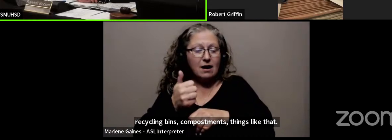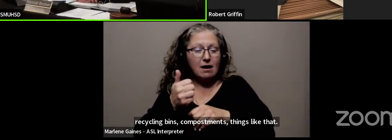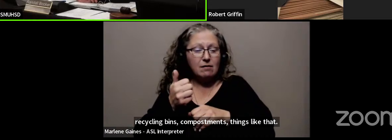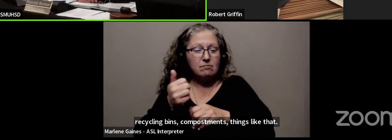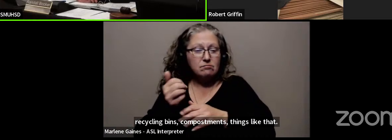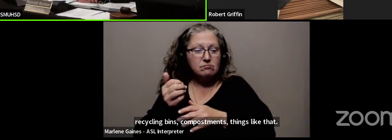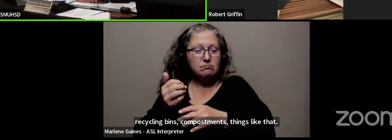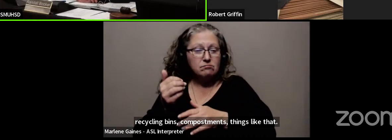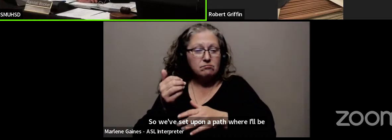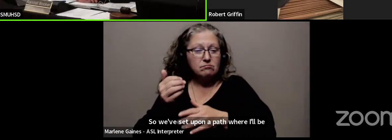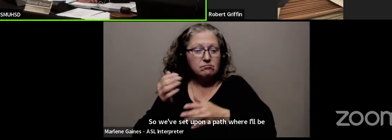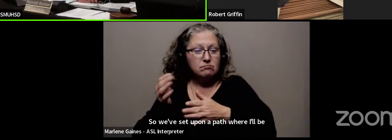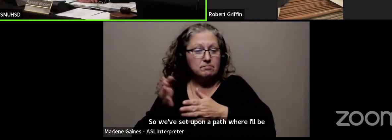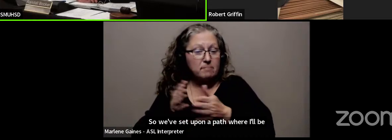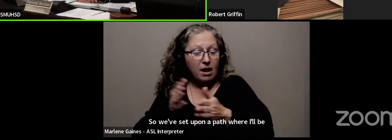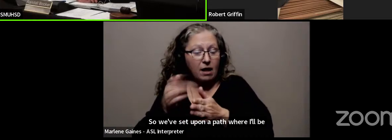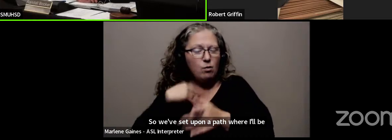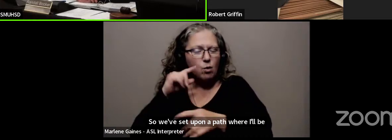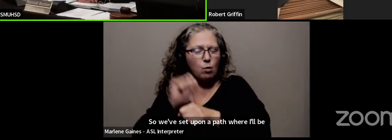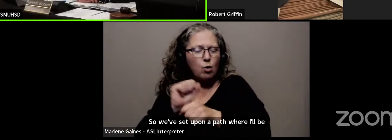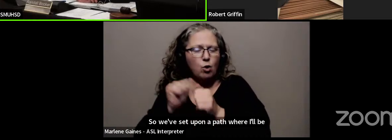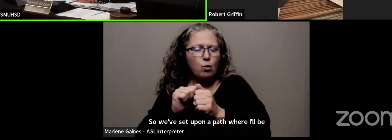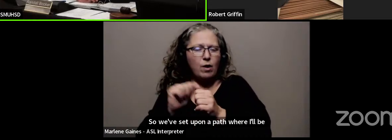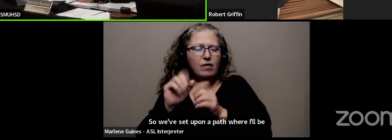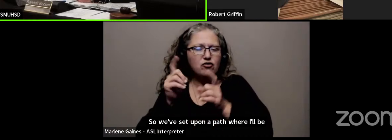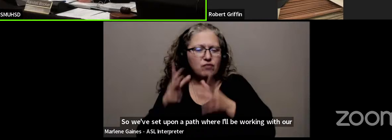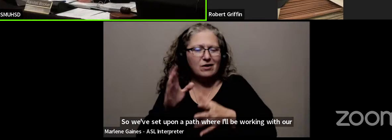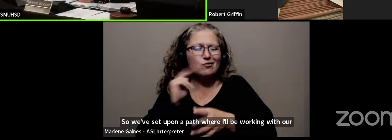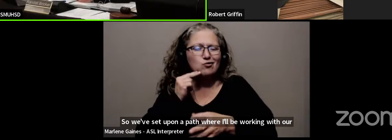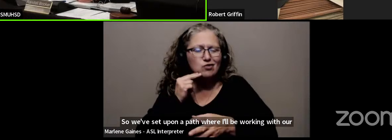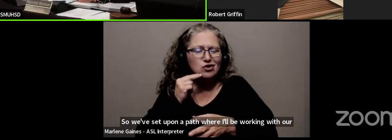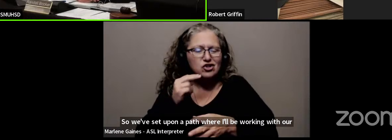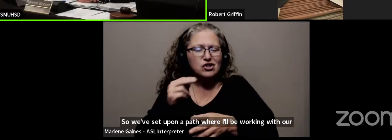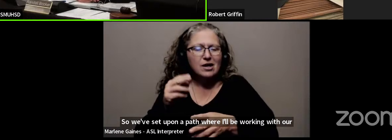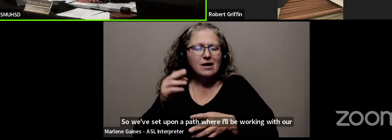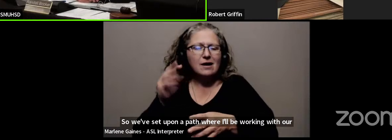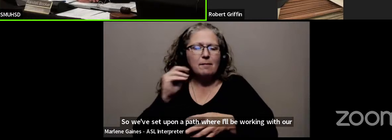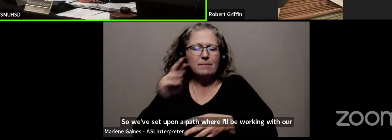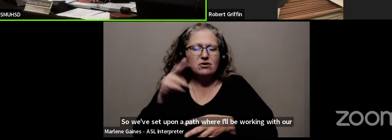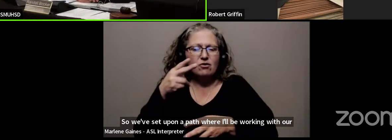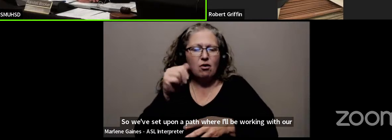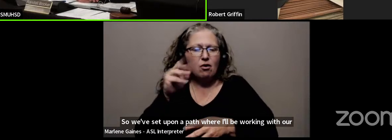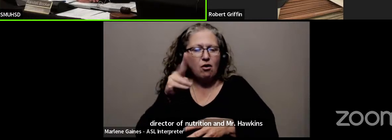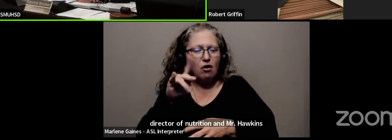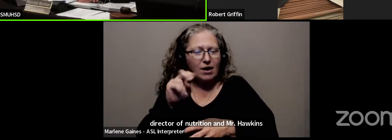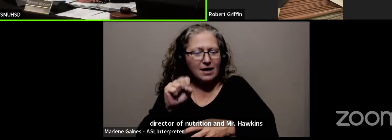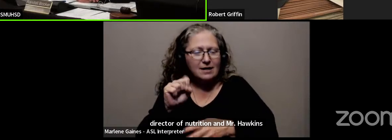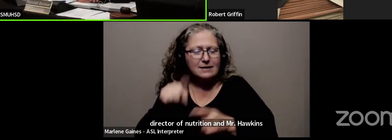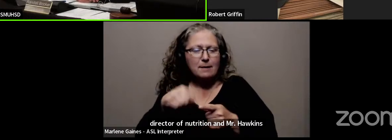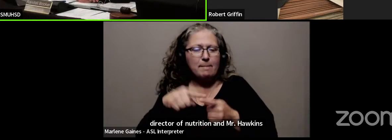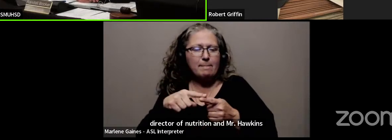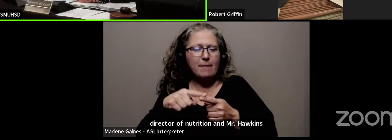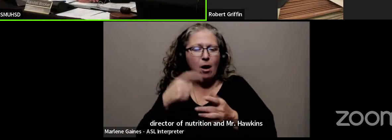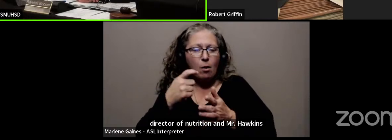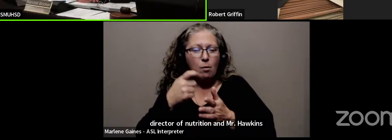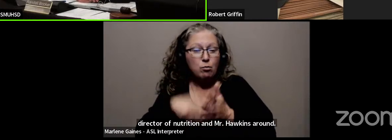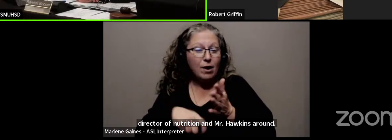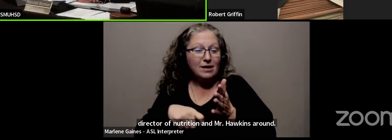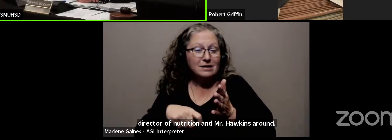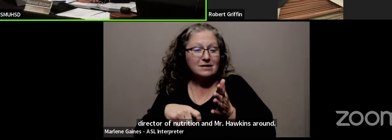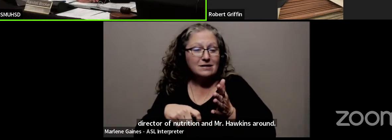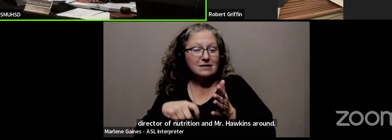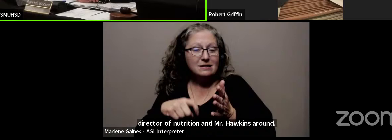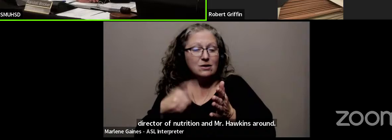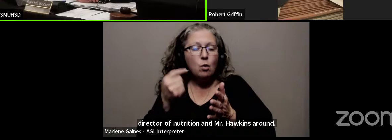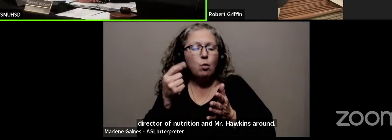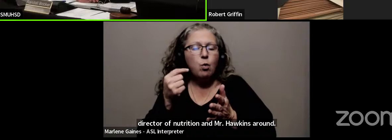I'll be working with our director of nutrition and Mr. Hawkins around pricing out their, what's